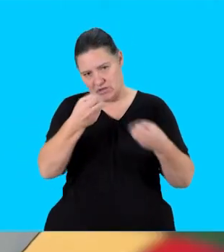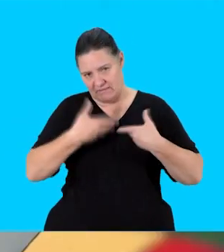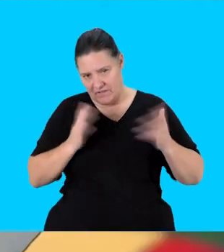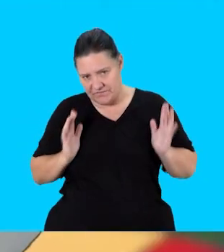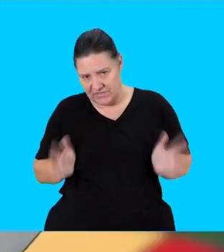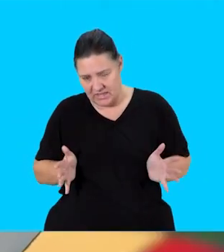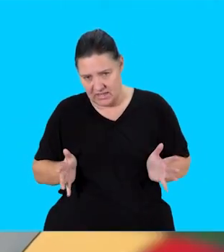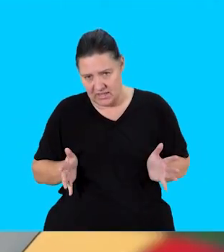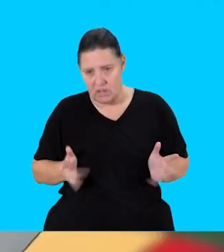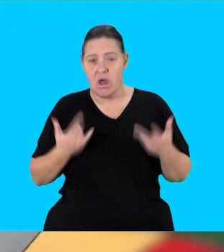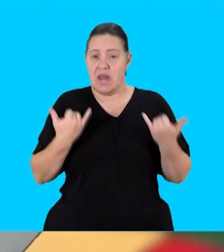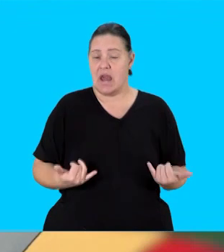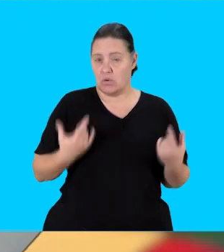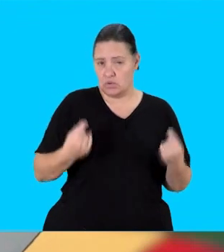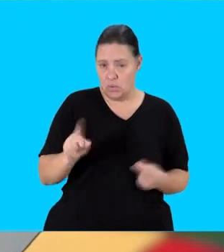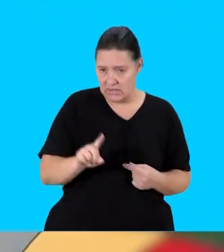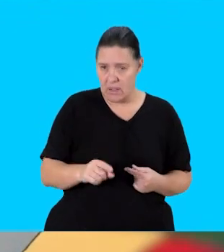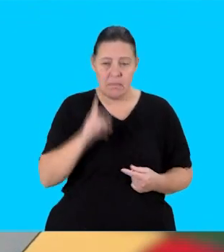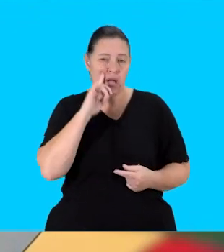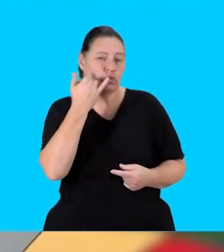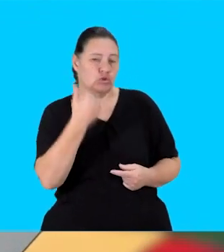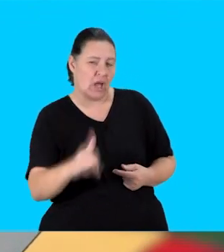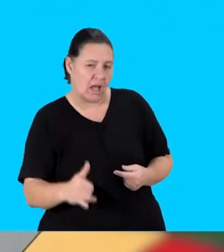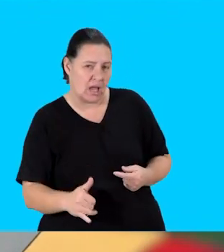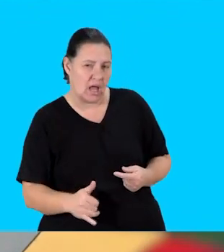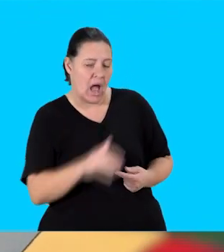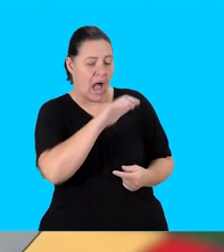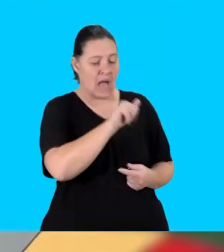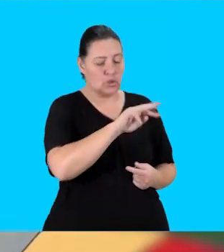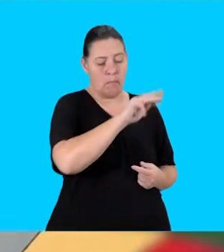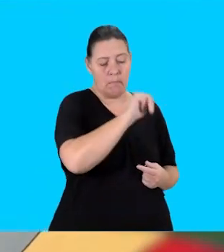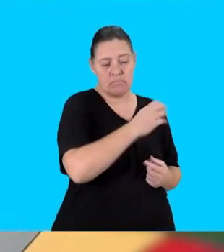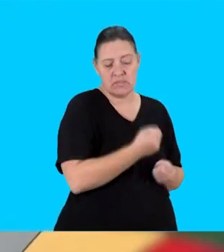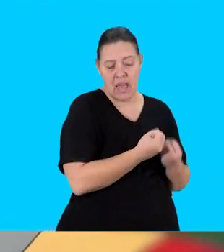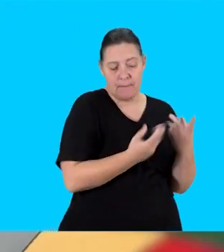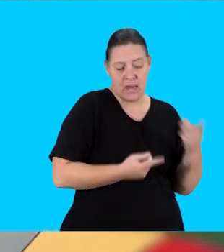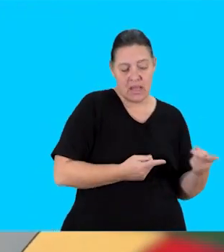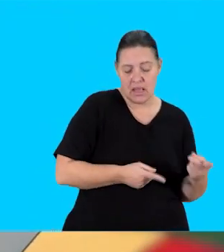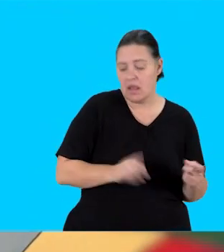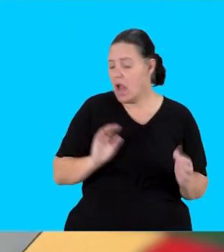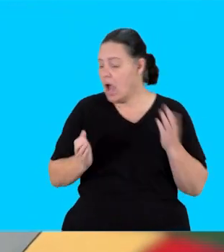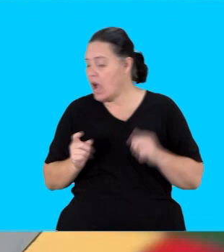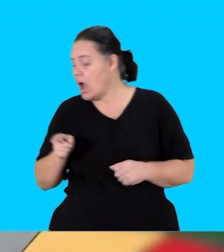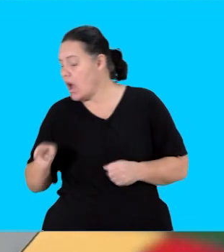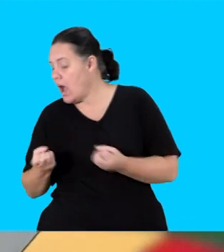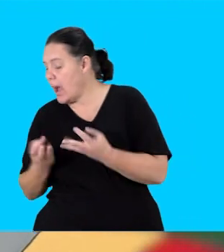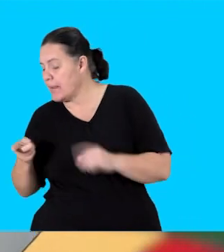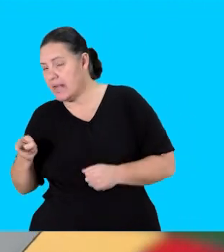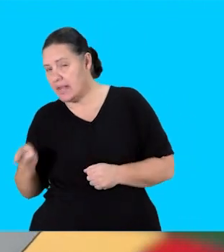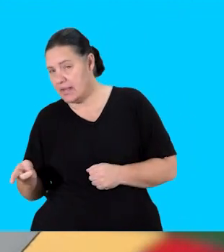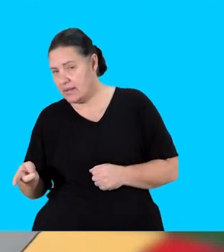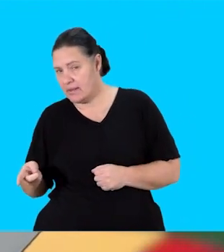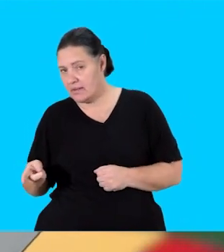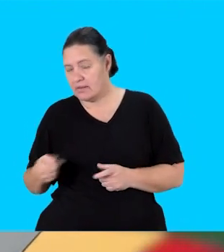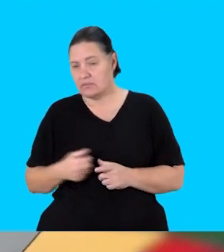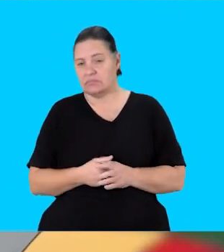information given to us. Then what do we need to do? We need to check how many of the atoms we have on the left-hand side, compare that with the number of atoms that we